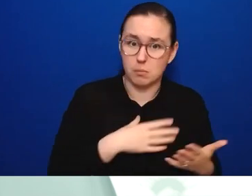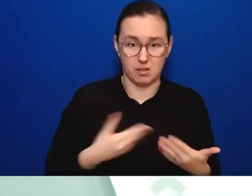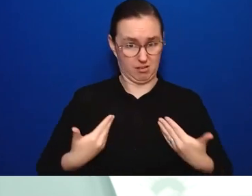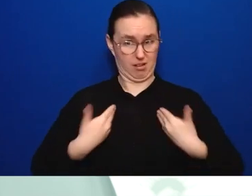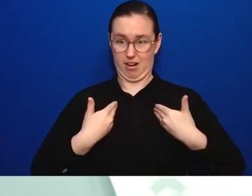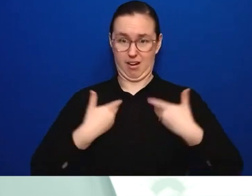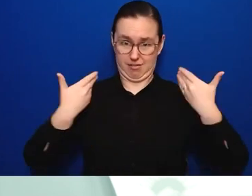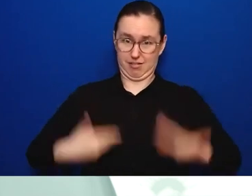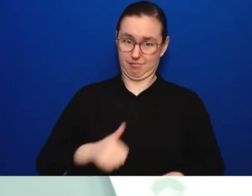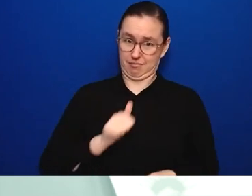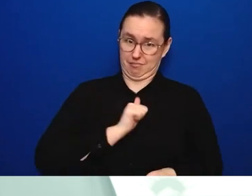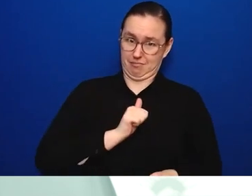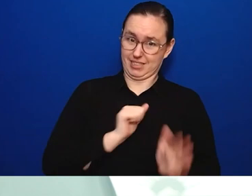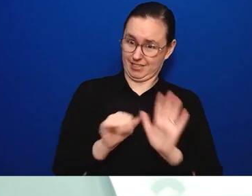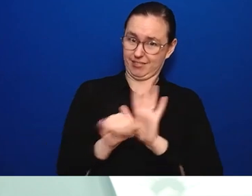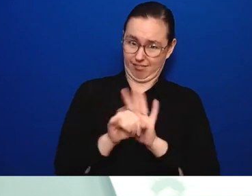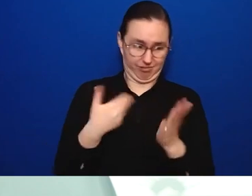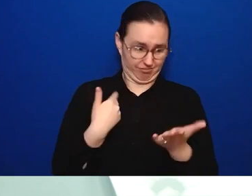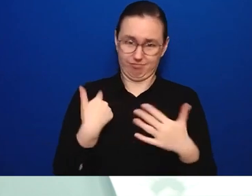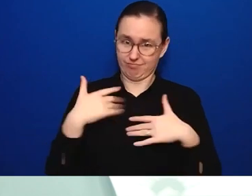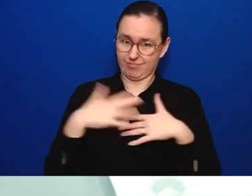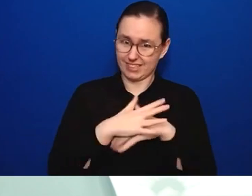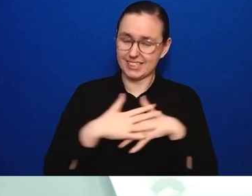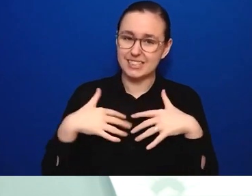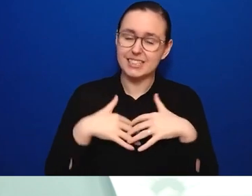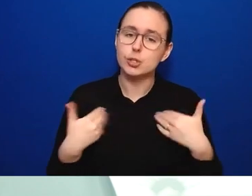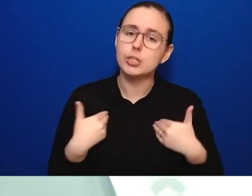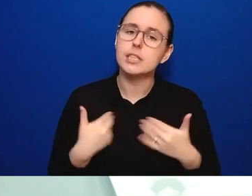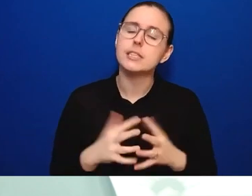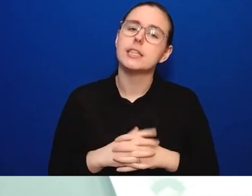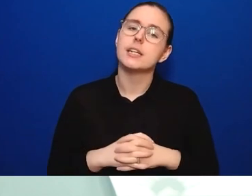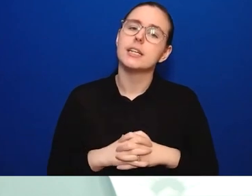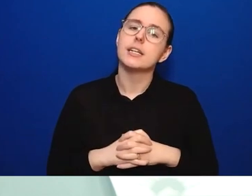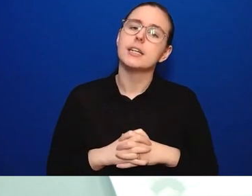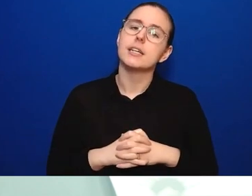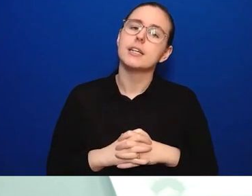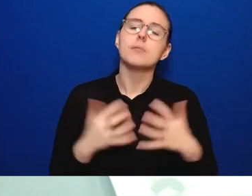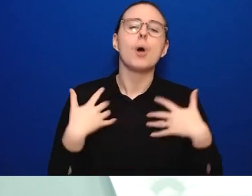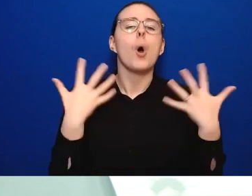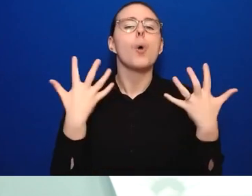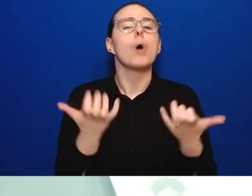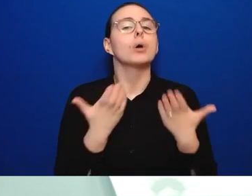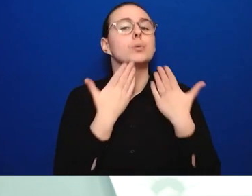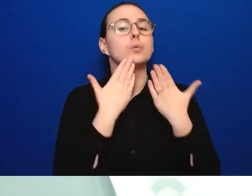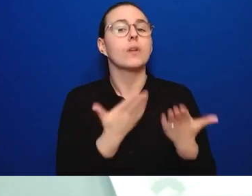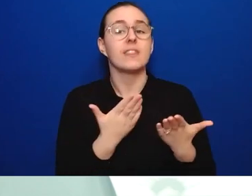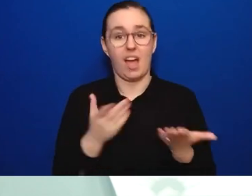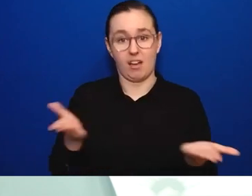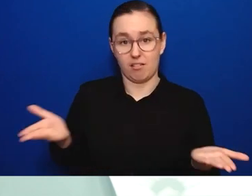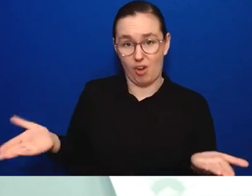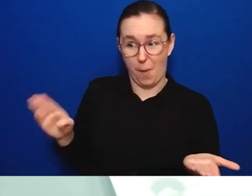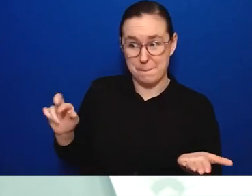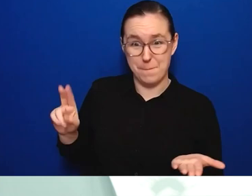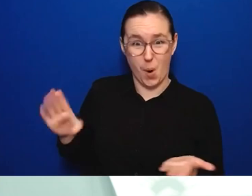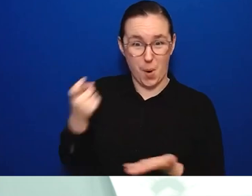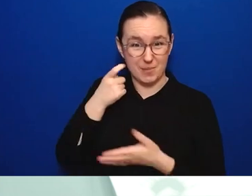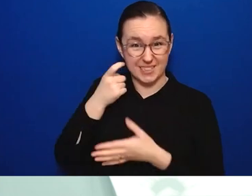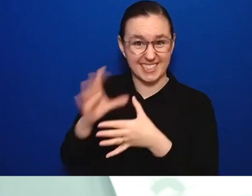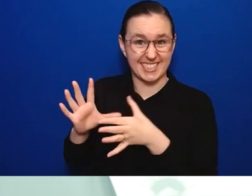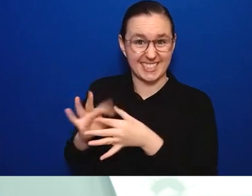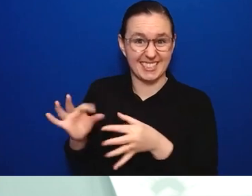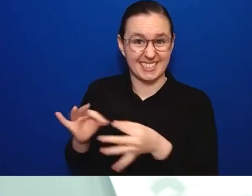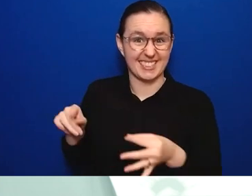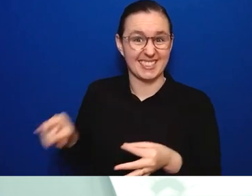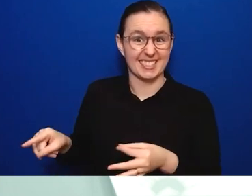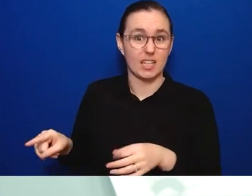woman myself, I just want to acknowledge the hard work Barb is doing up in Prince George, which a lot of that advocacy